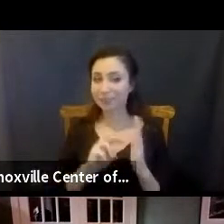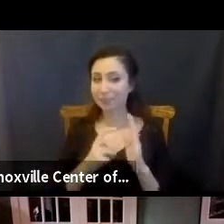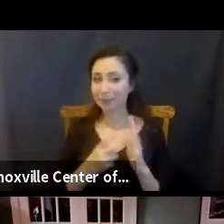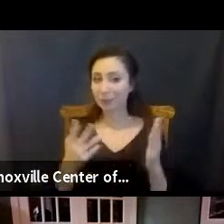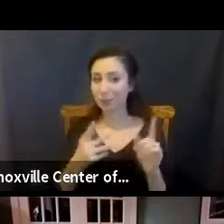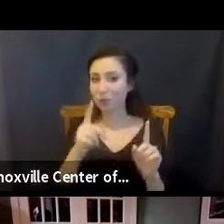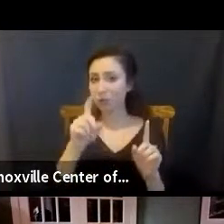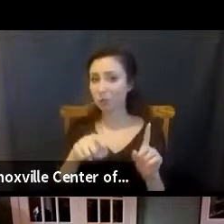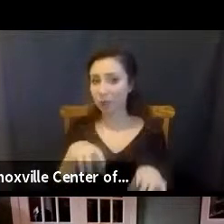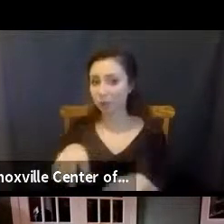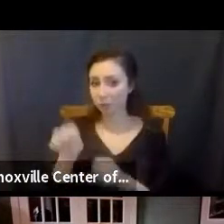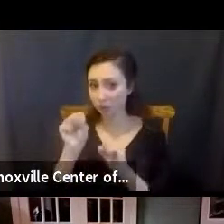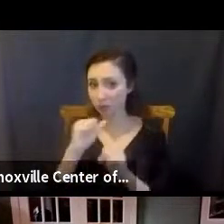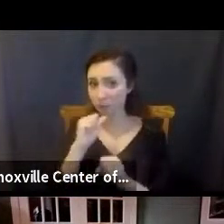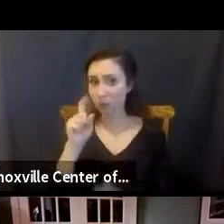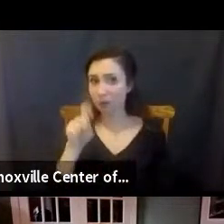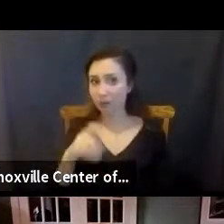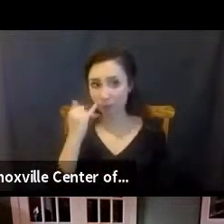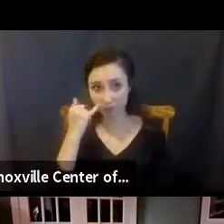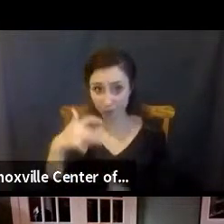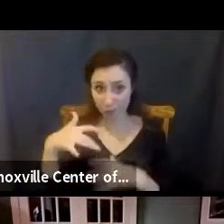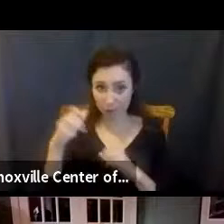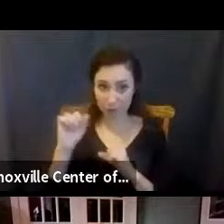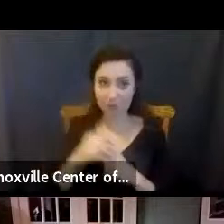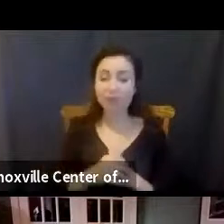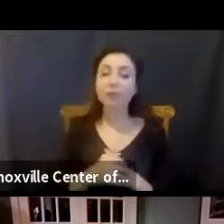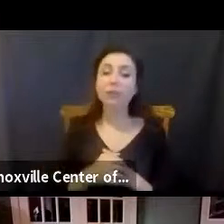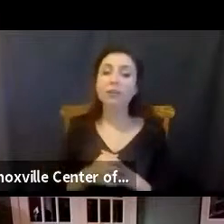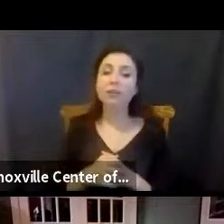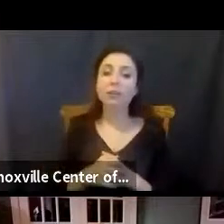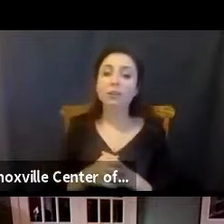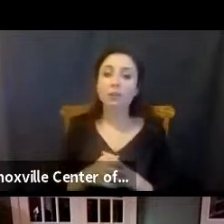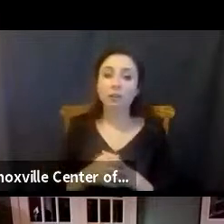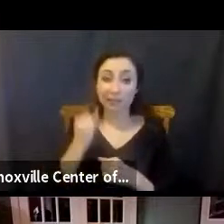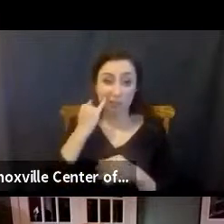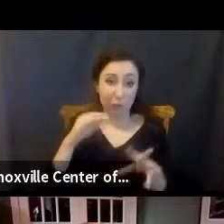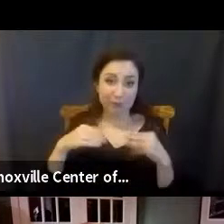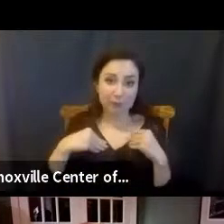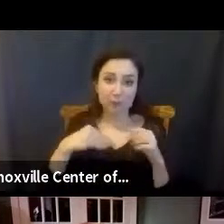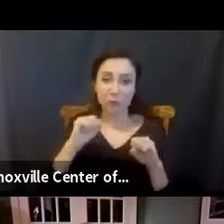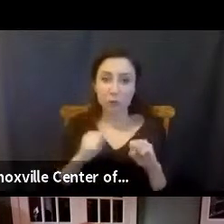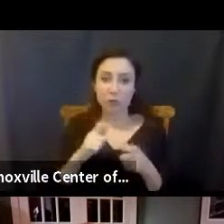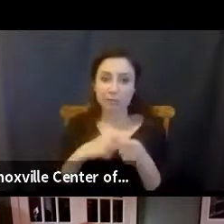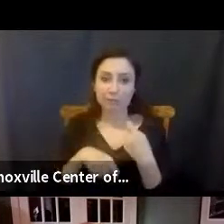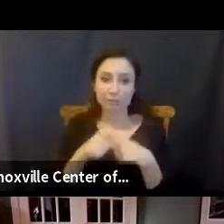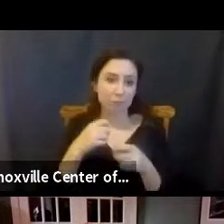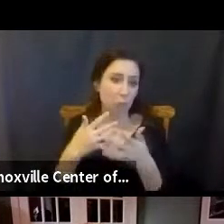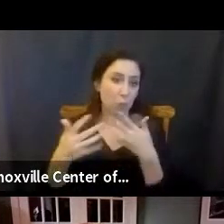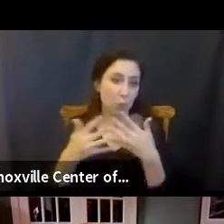have to adopt. If you adopt it, you can insert whatever date you want.